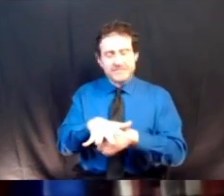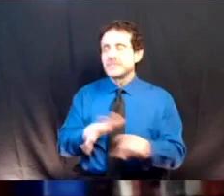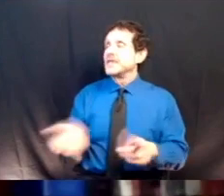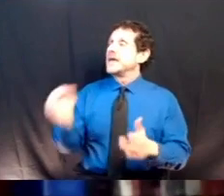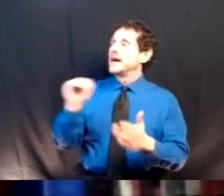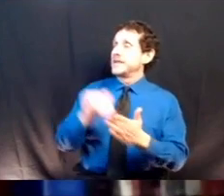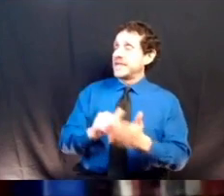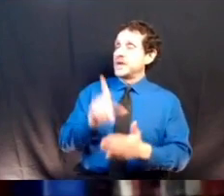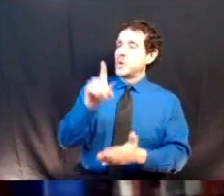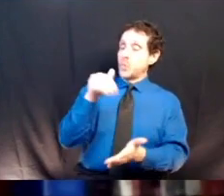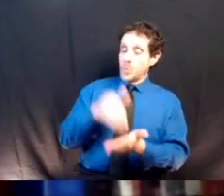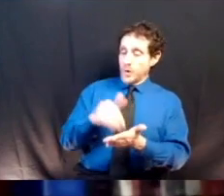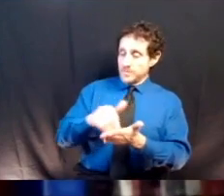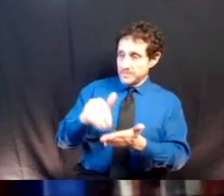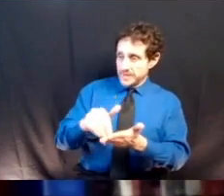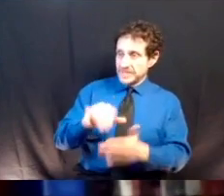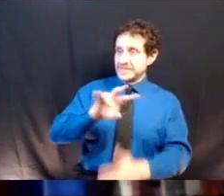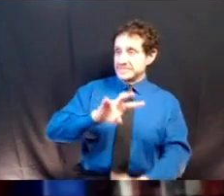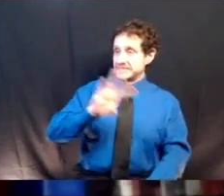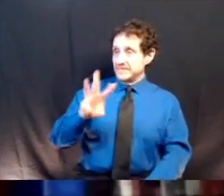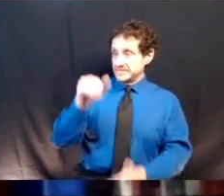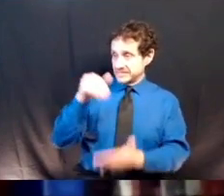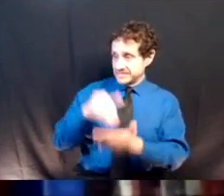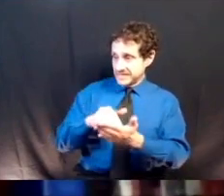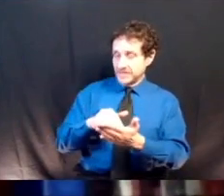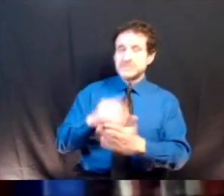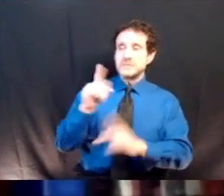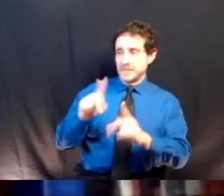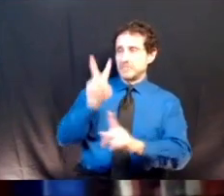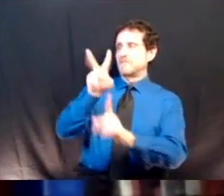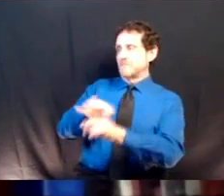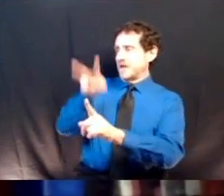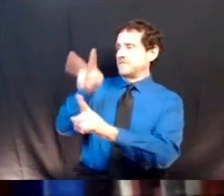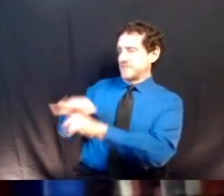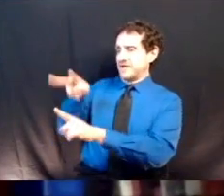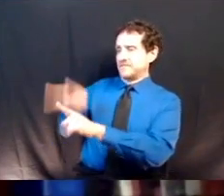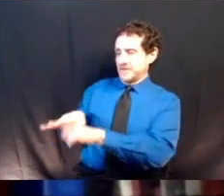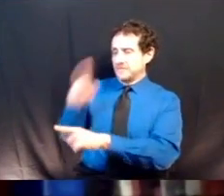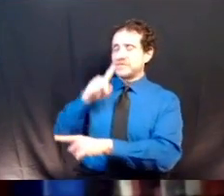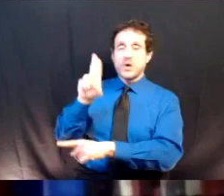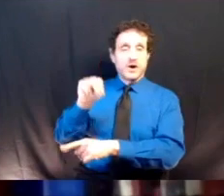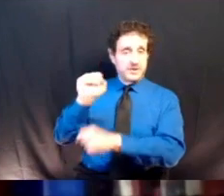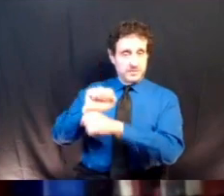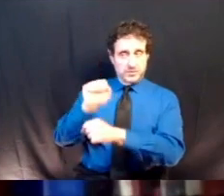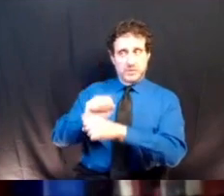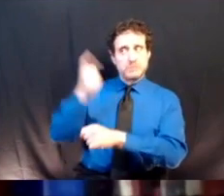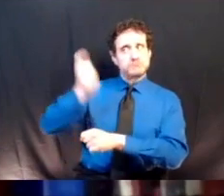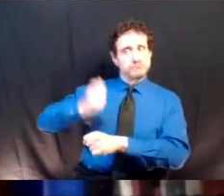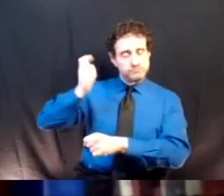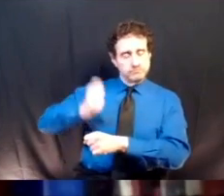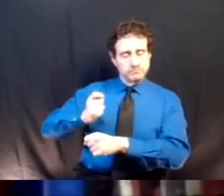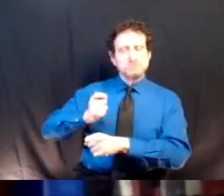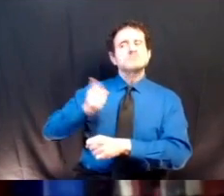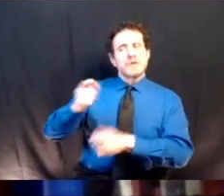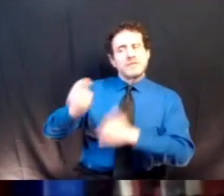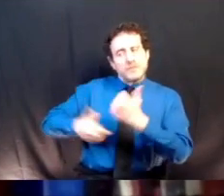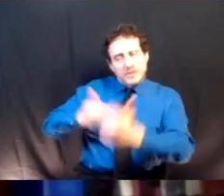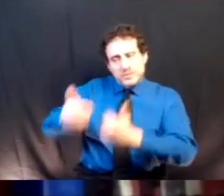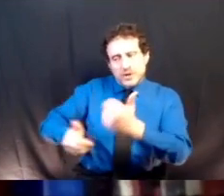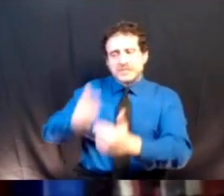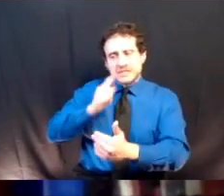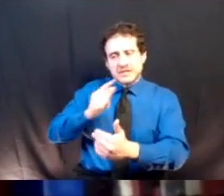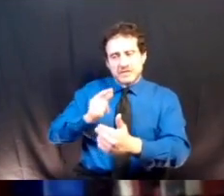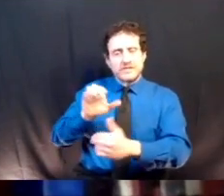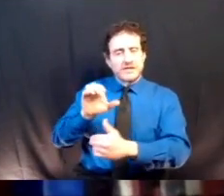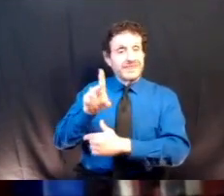1,076,000 claims have been filed, and they are part of the claims process that has